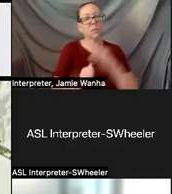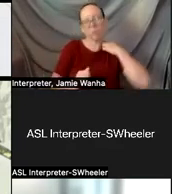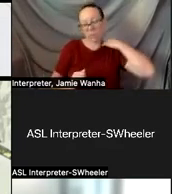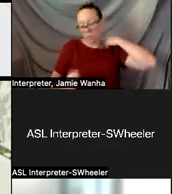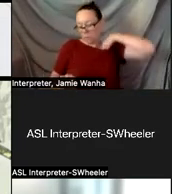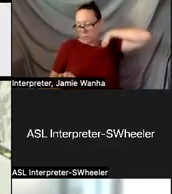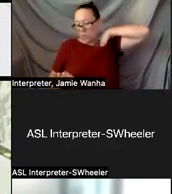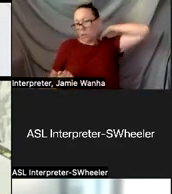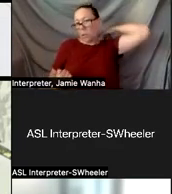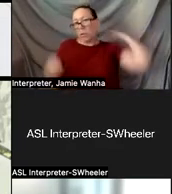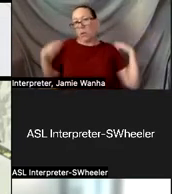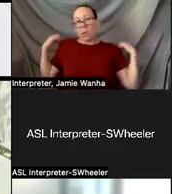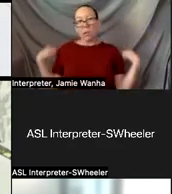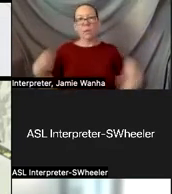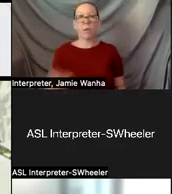resources